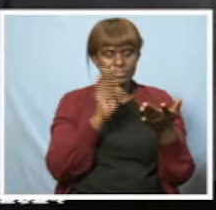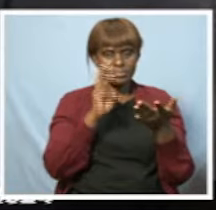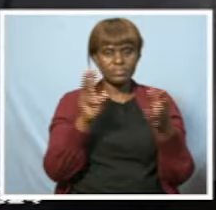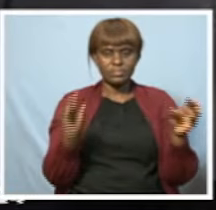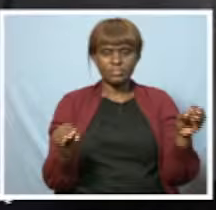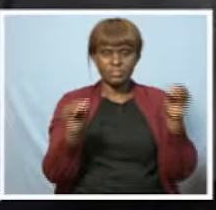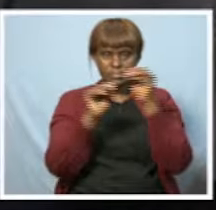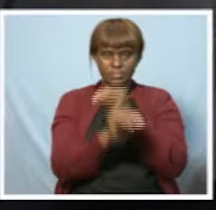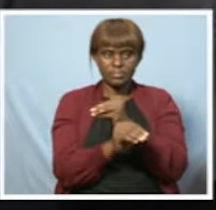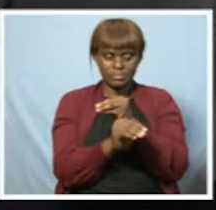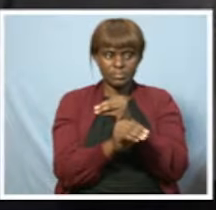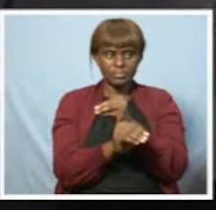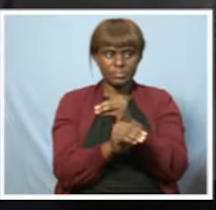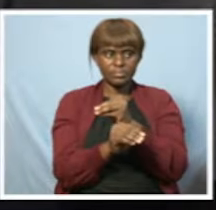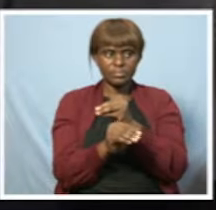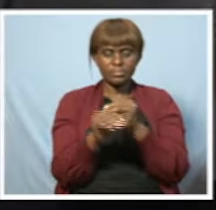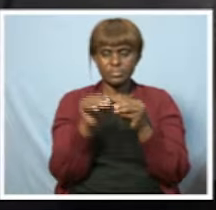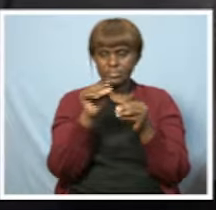replace